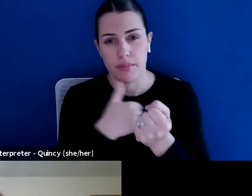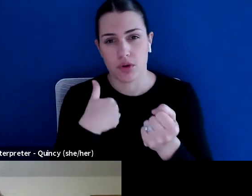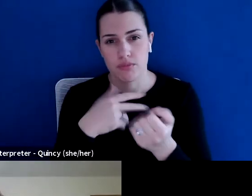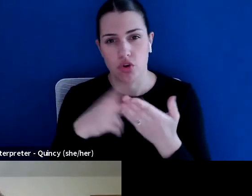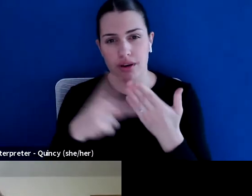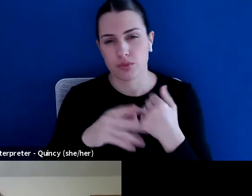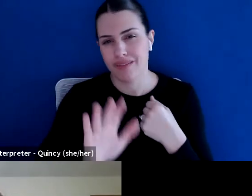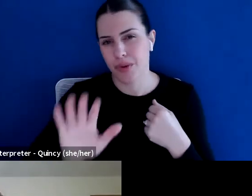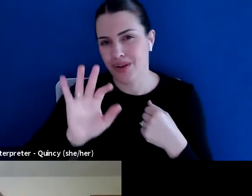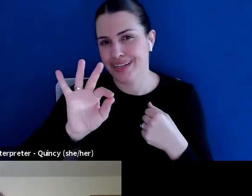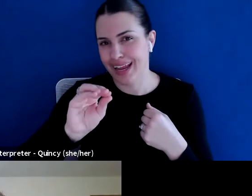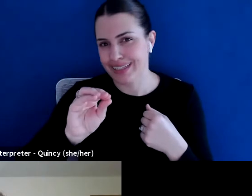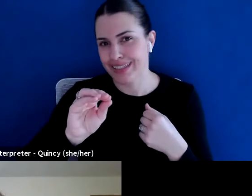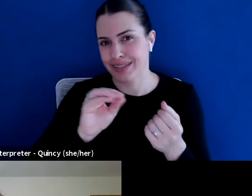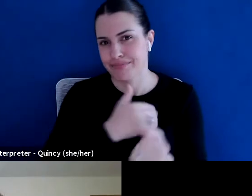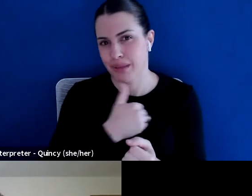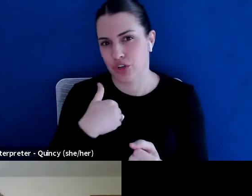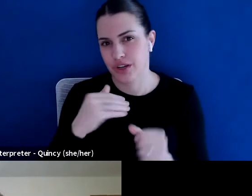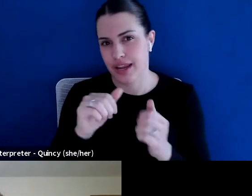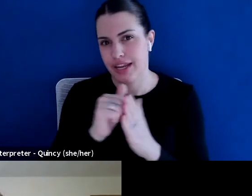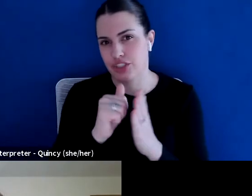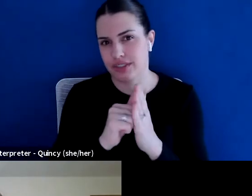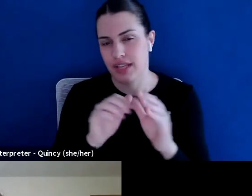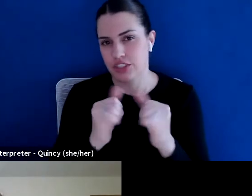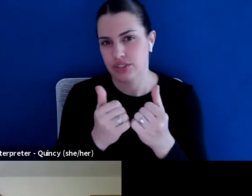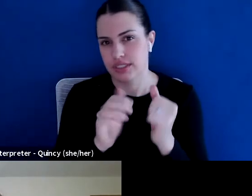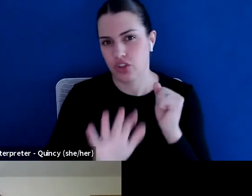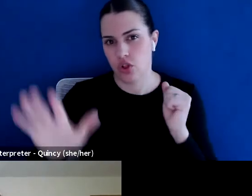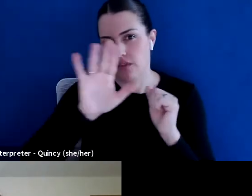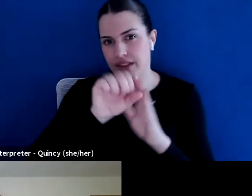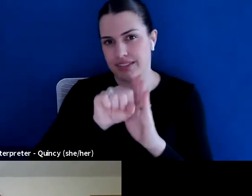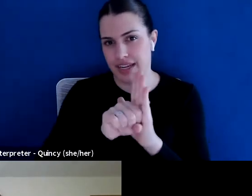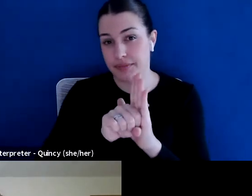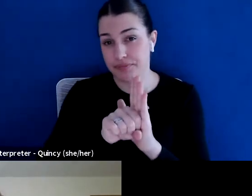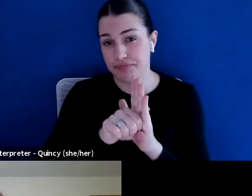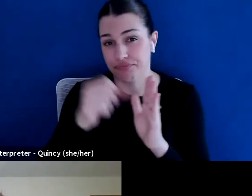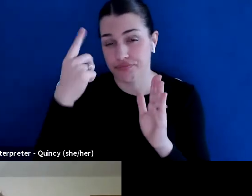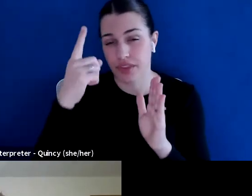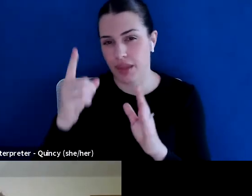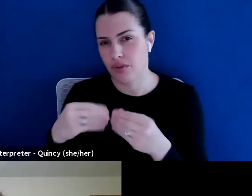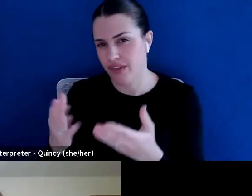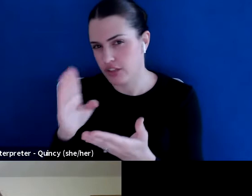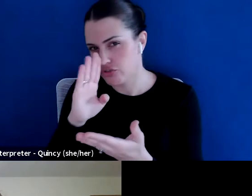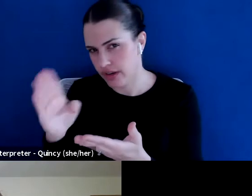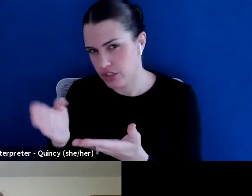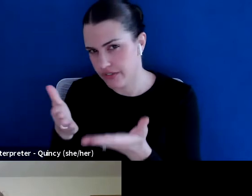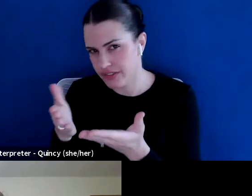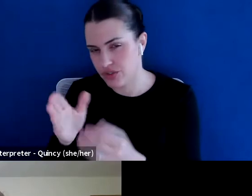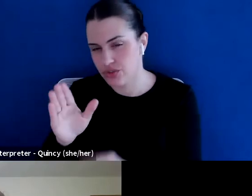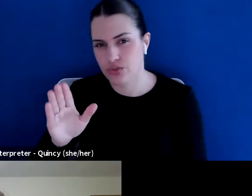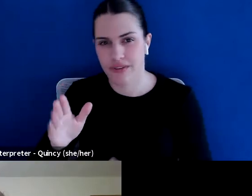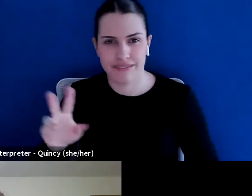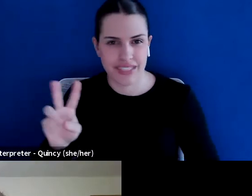about 90 member agencies across the state, and many of them provide direct services to victim survivors of domestic